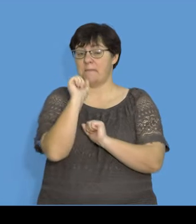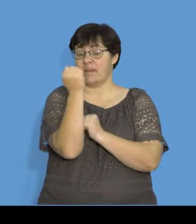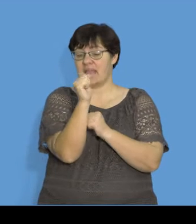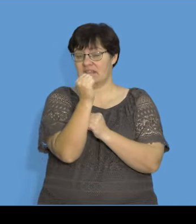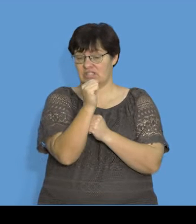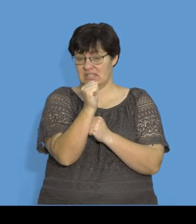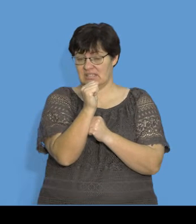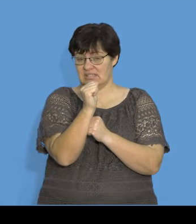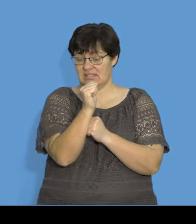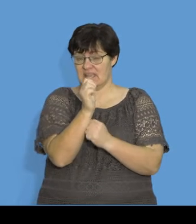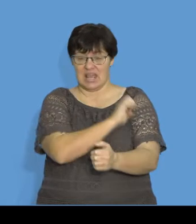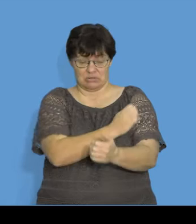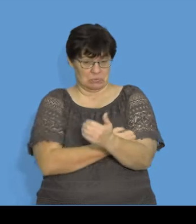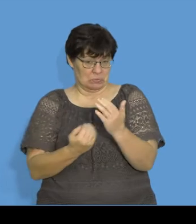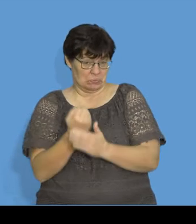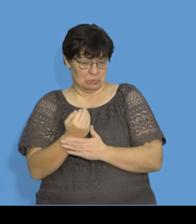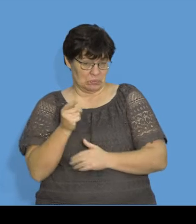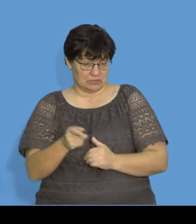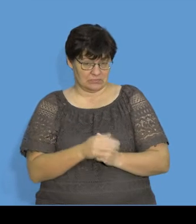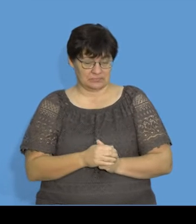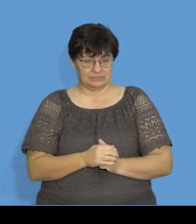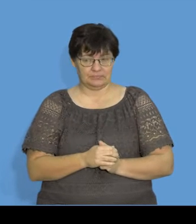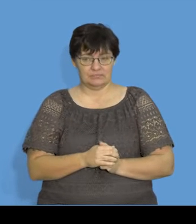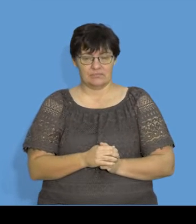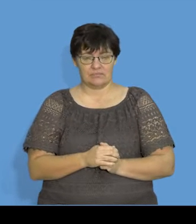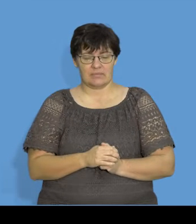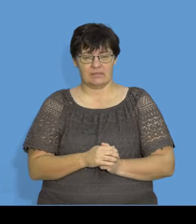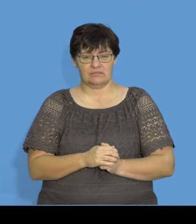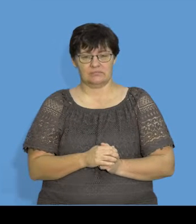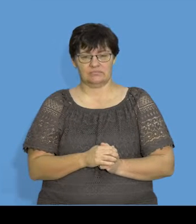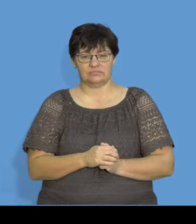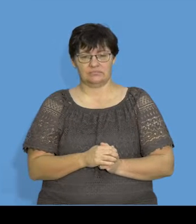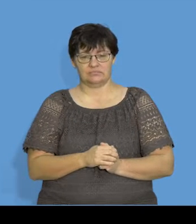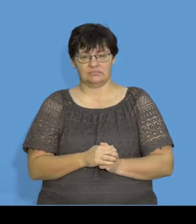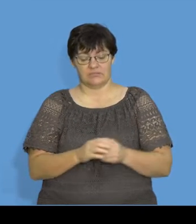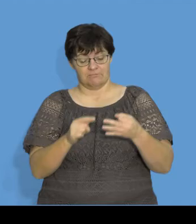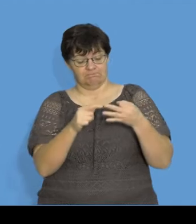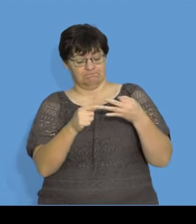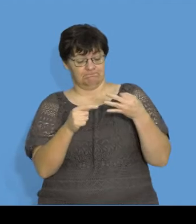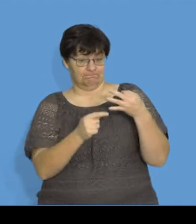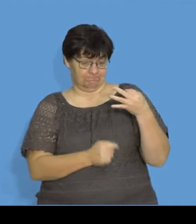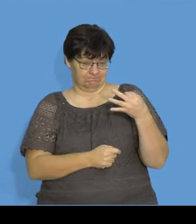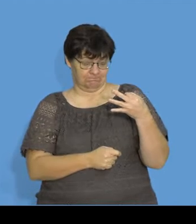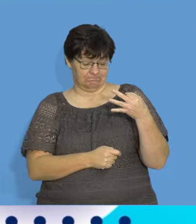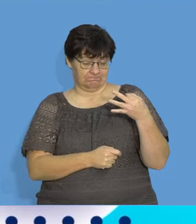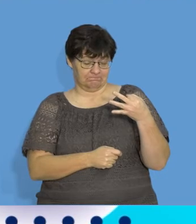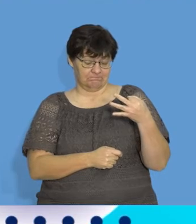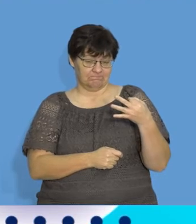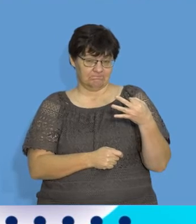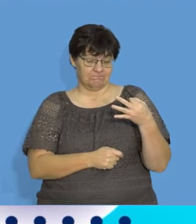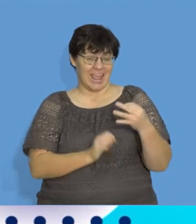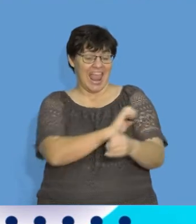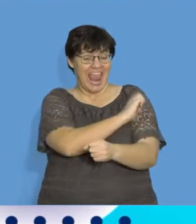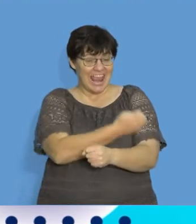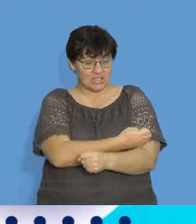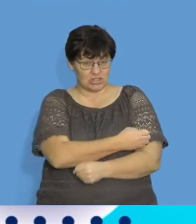Mechanical energy, now that's a new one. And with those three, so now we need to take energy and we're going to split